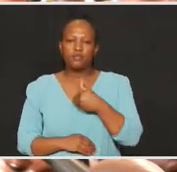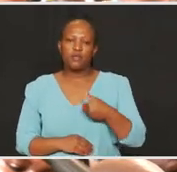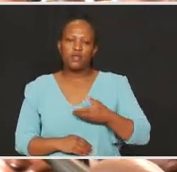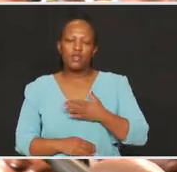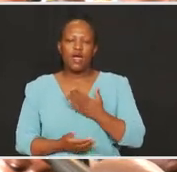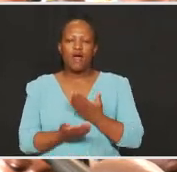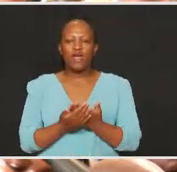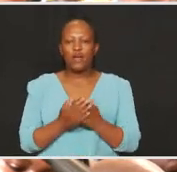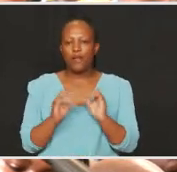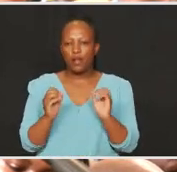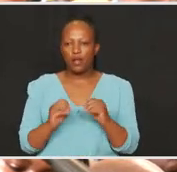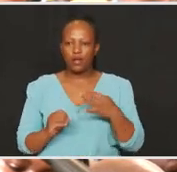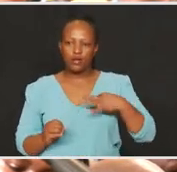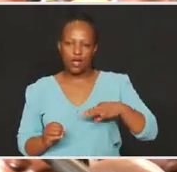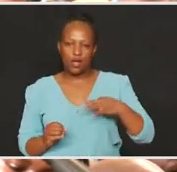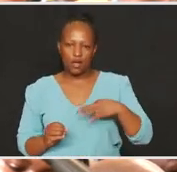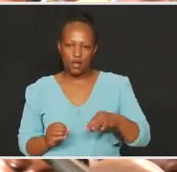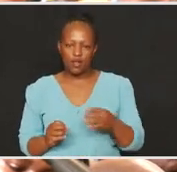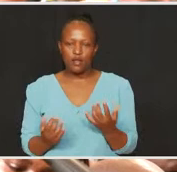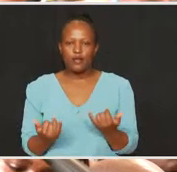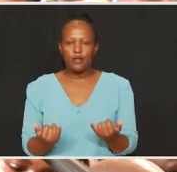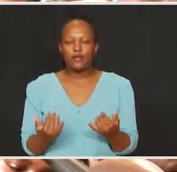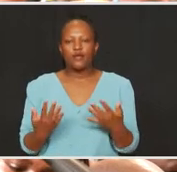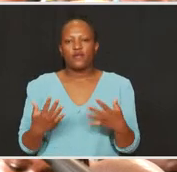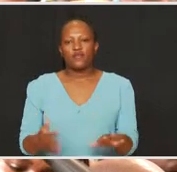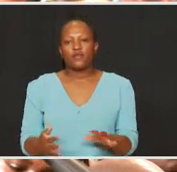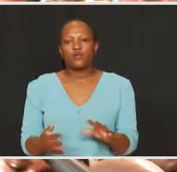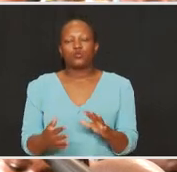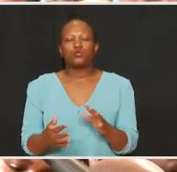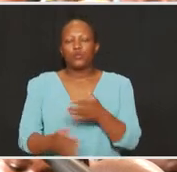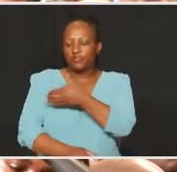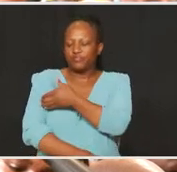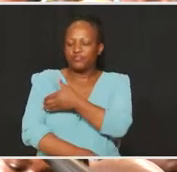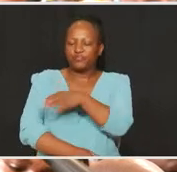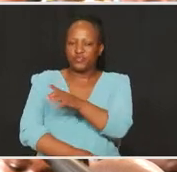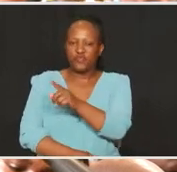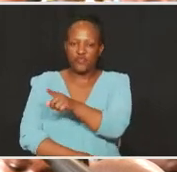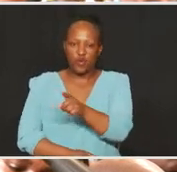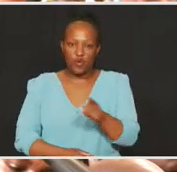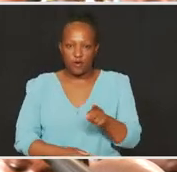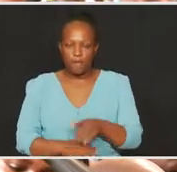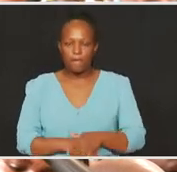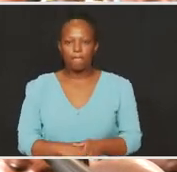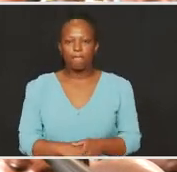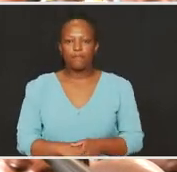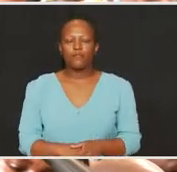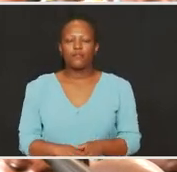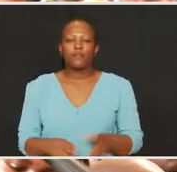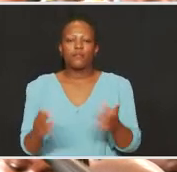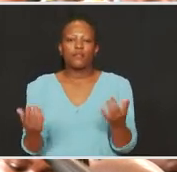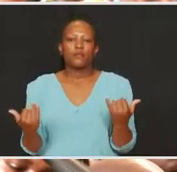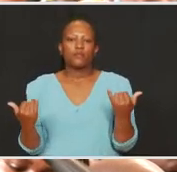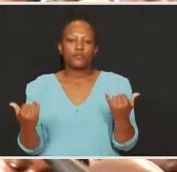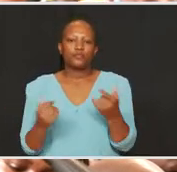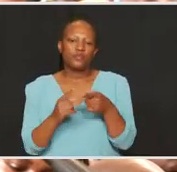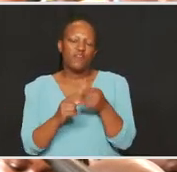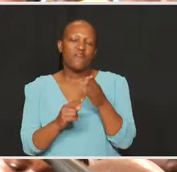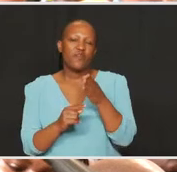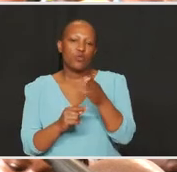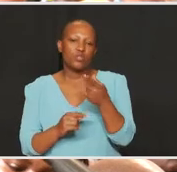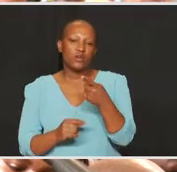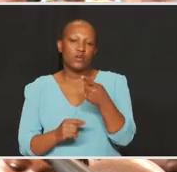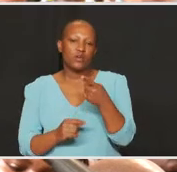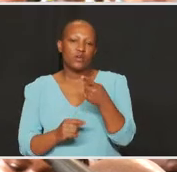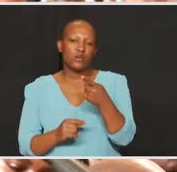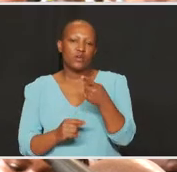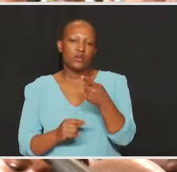be available to go obviously then a social worker should be assigned to her and every effort must be taken to preserve the future of this goal